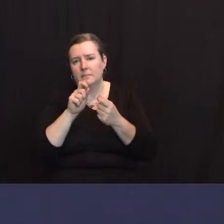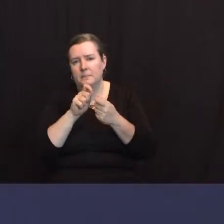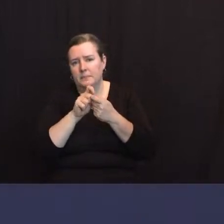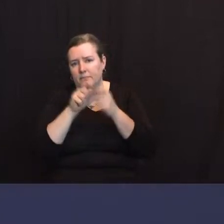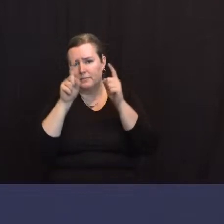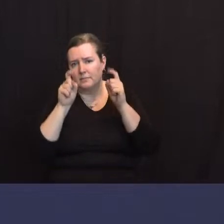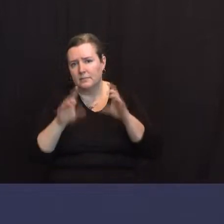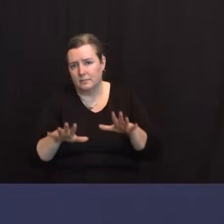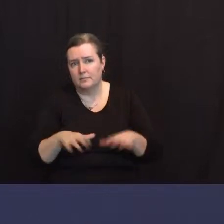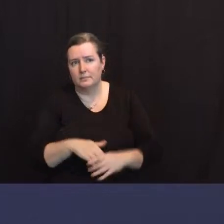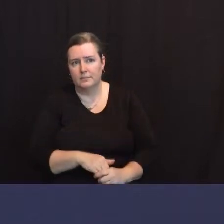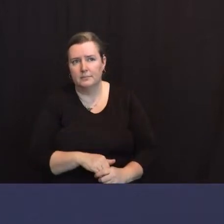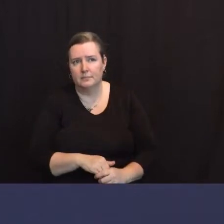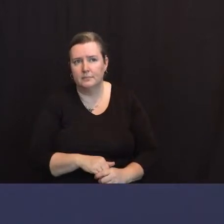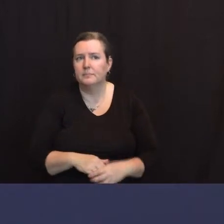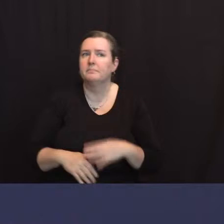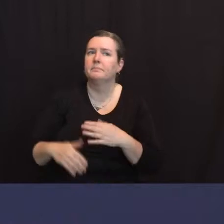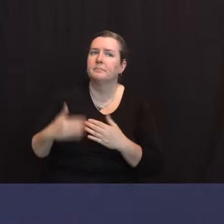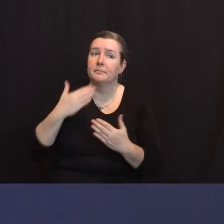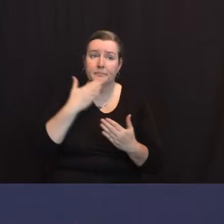all politics today. Okay.